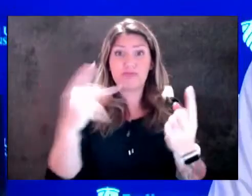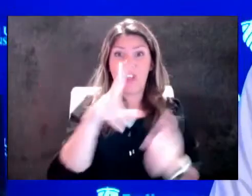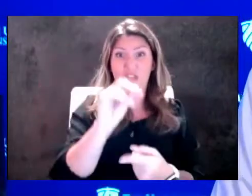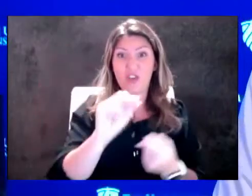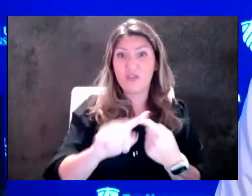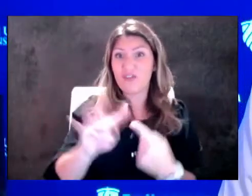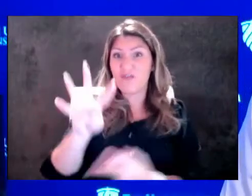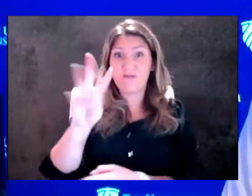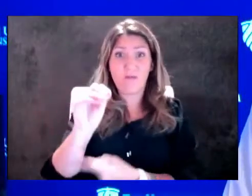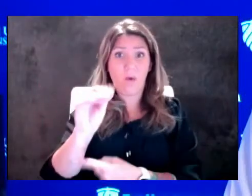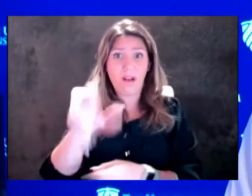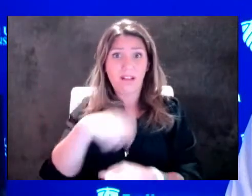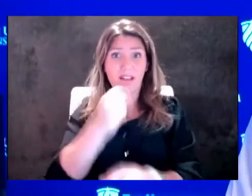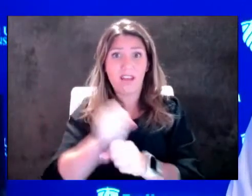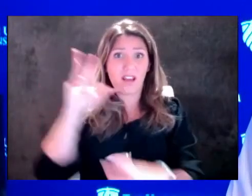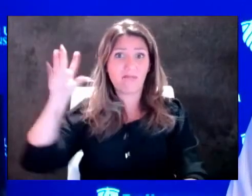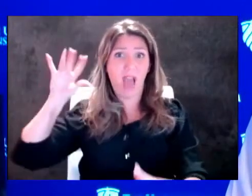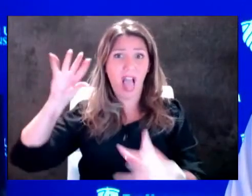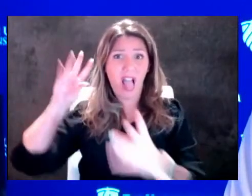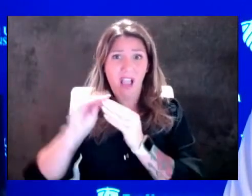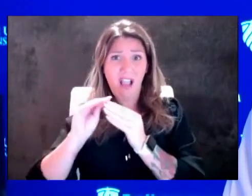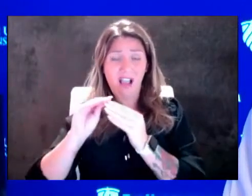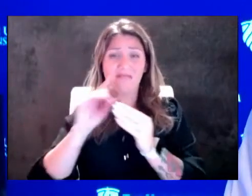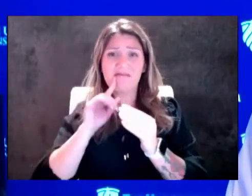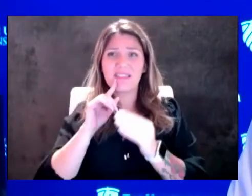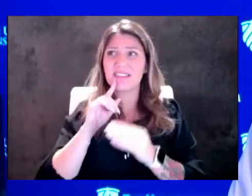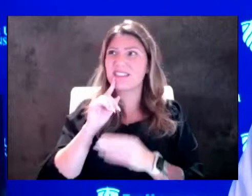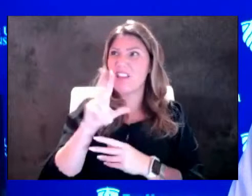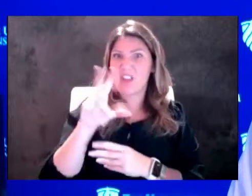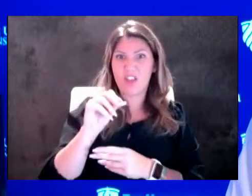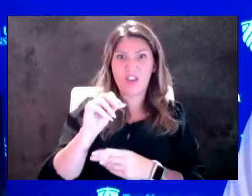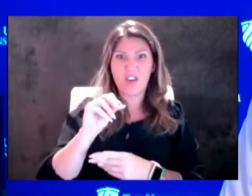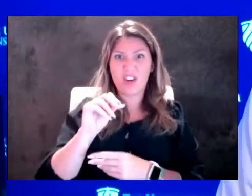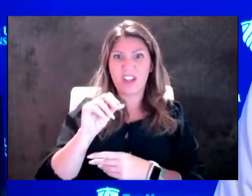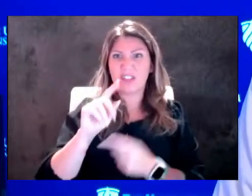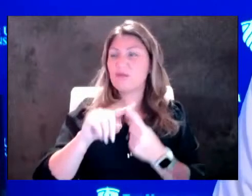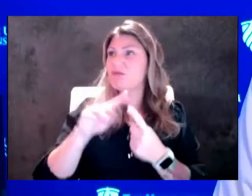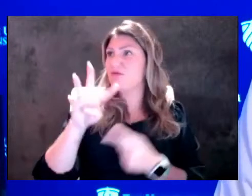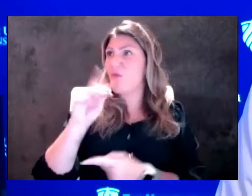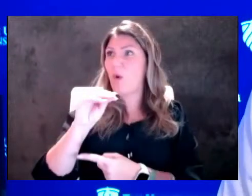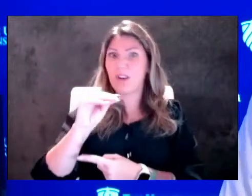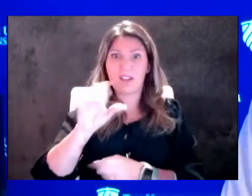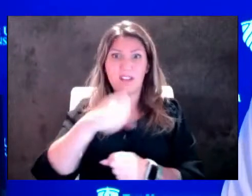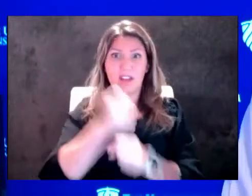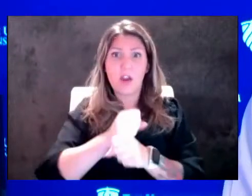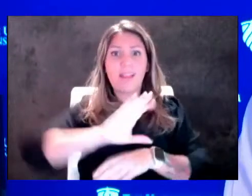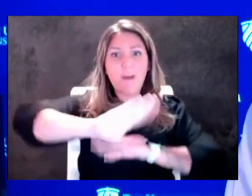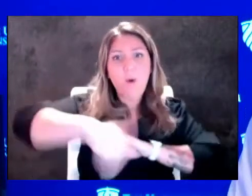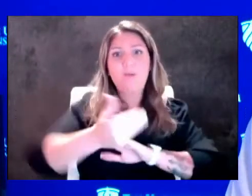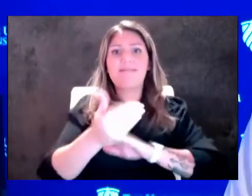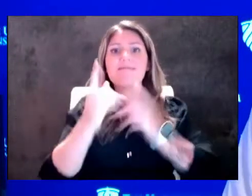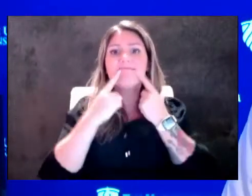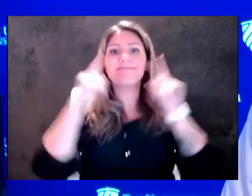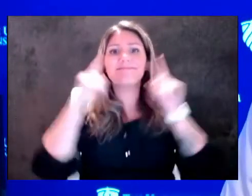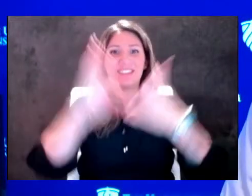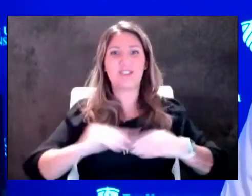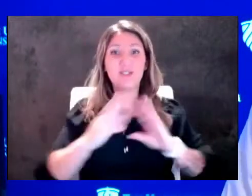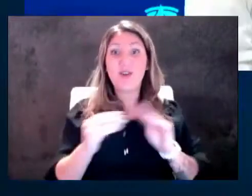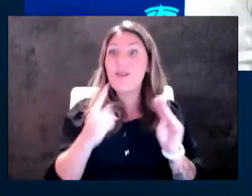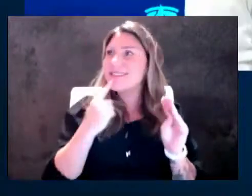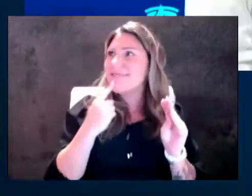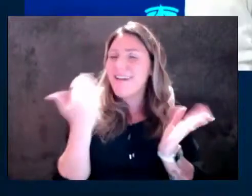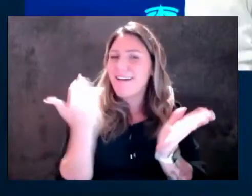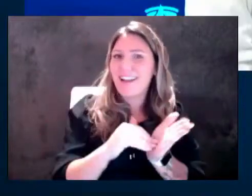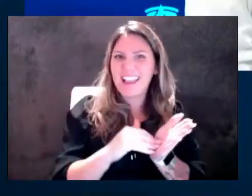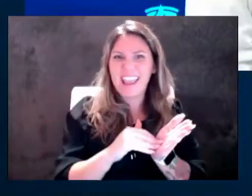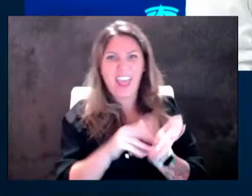has been a 30 or 40 year overnight success story, really. And I think I like that. Let's say that again. 30 or 40 year overnight